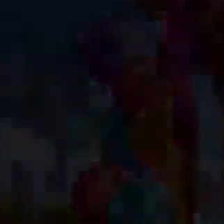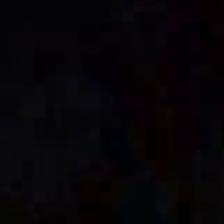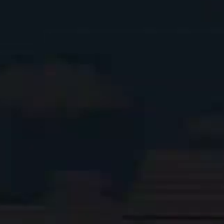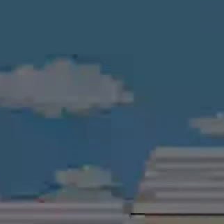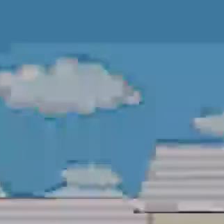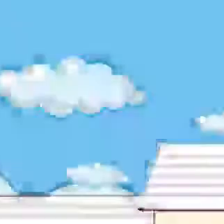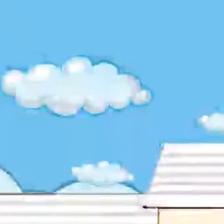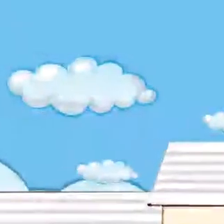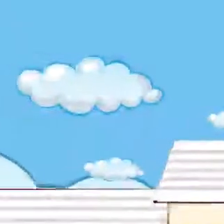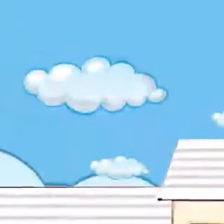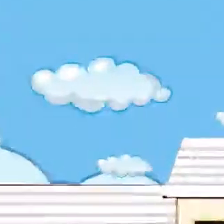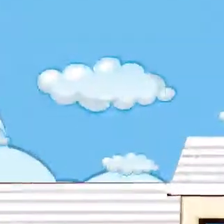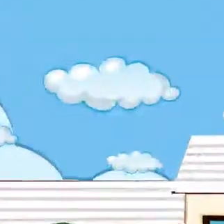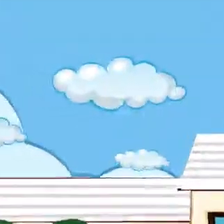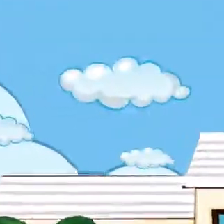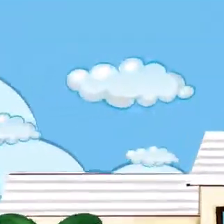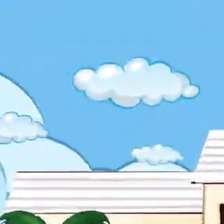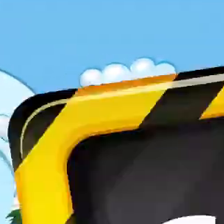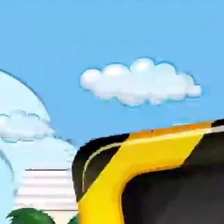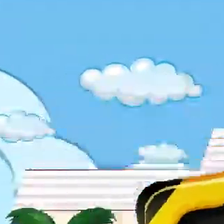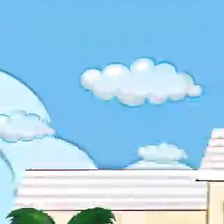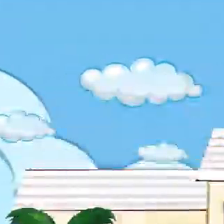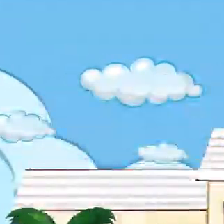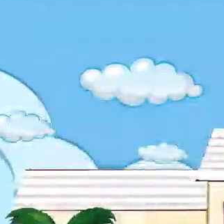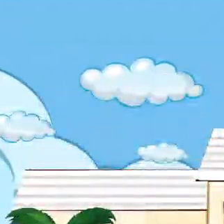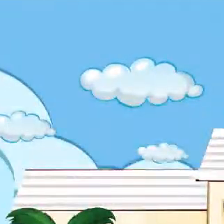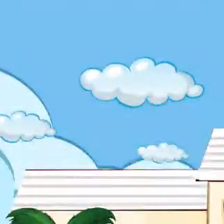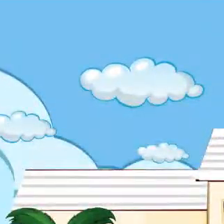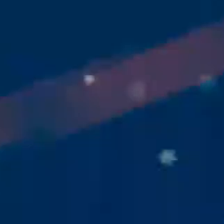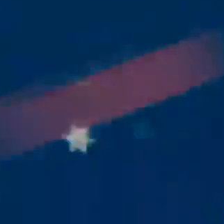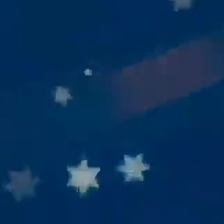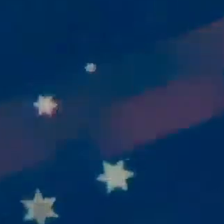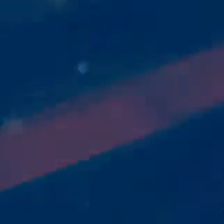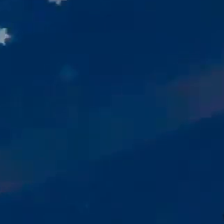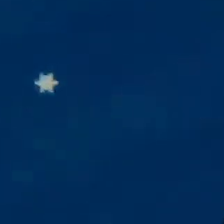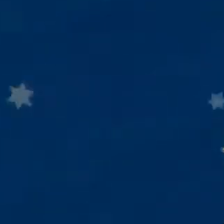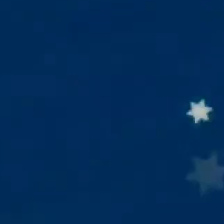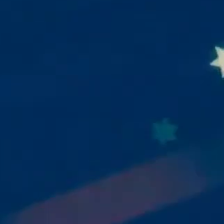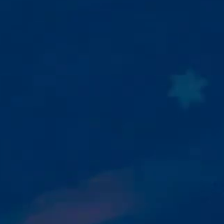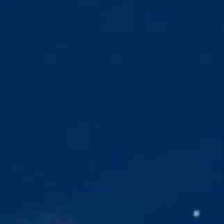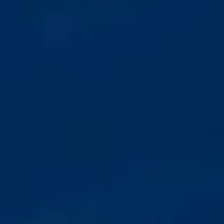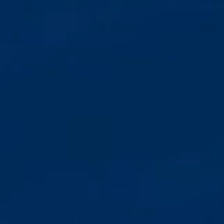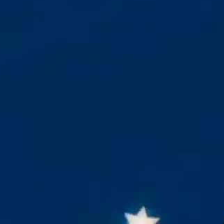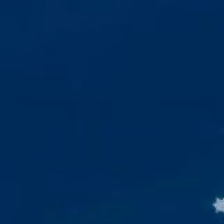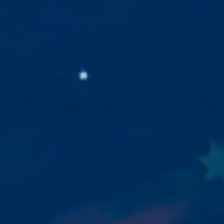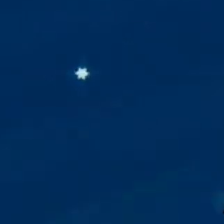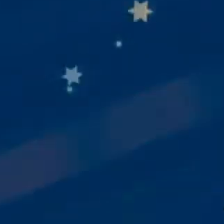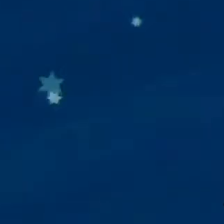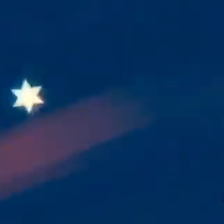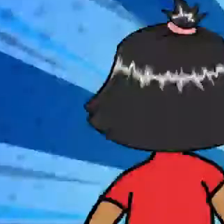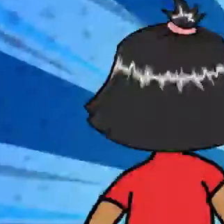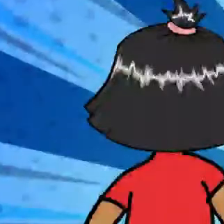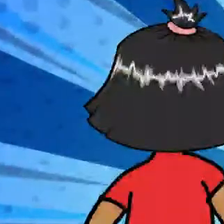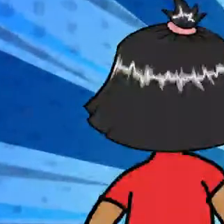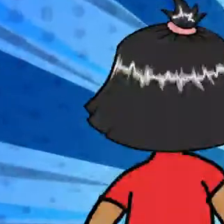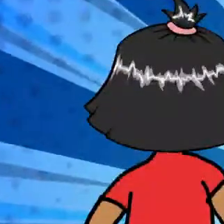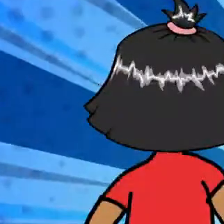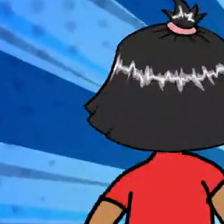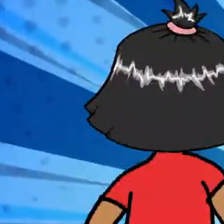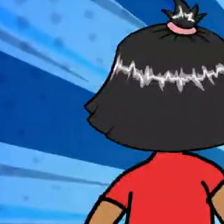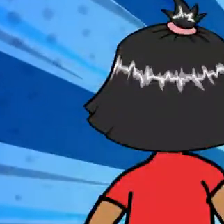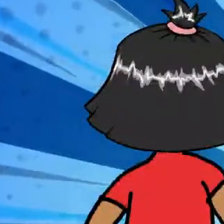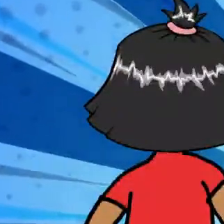week? Exactly. That's also why school was closed. So how can I protect myself, Uncle Kevin? I don't